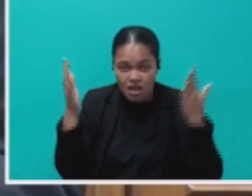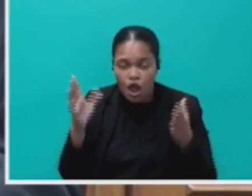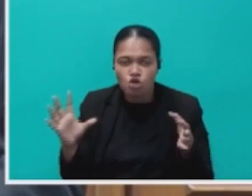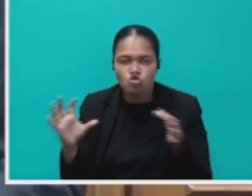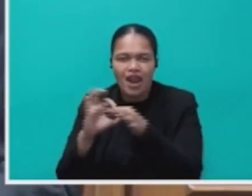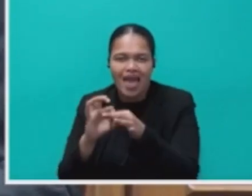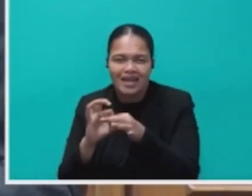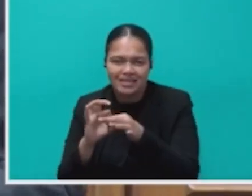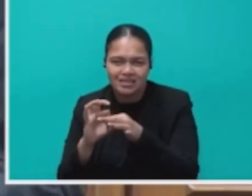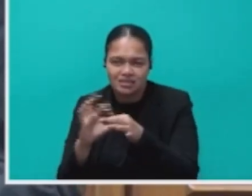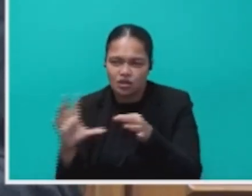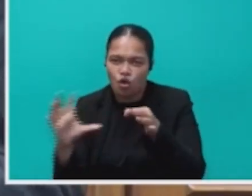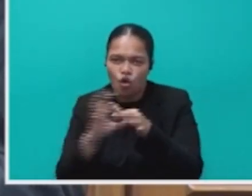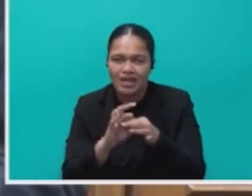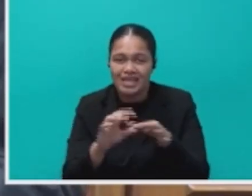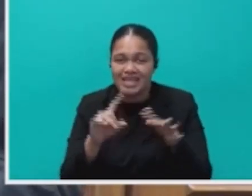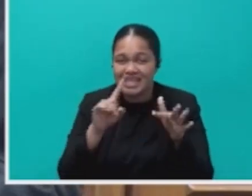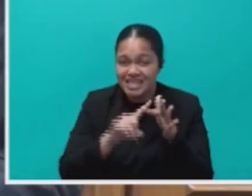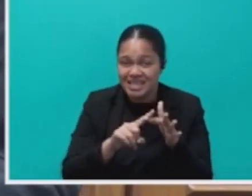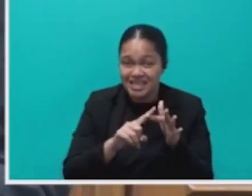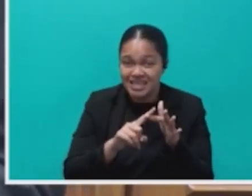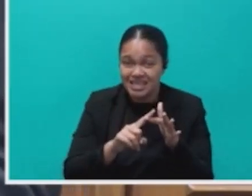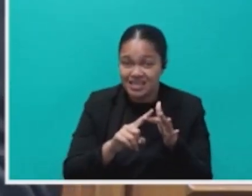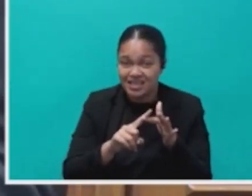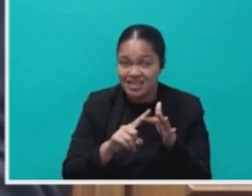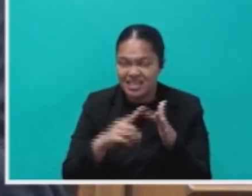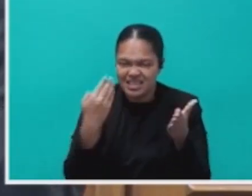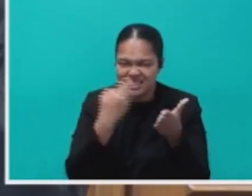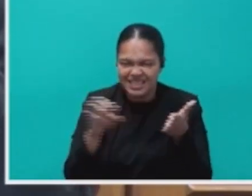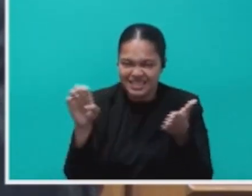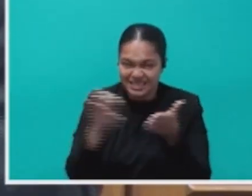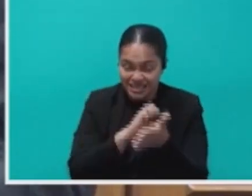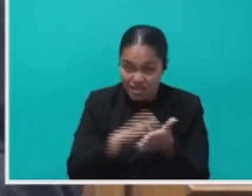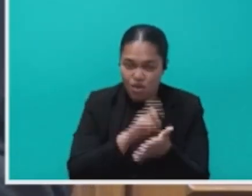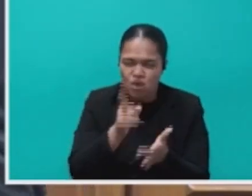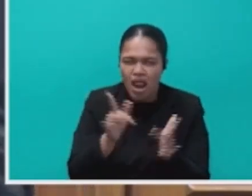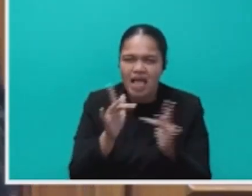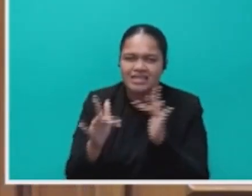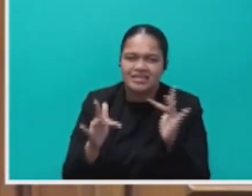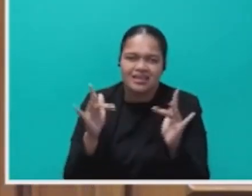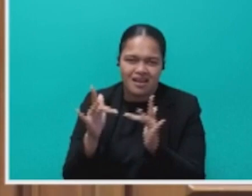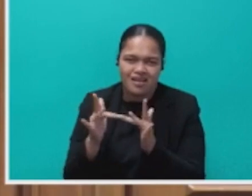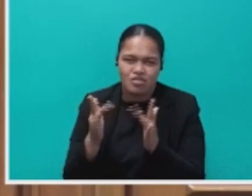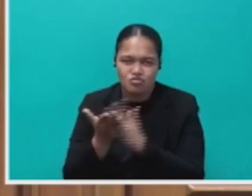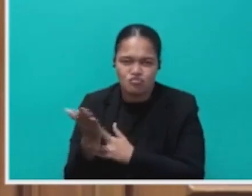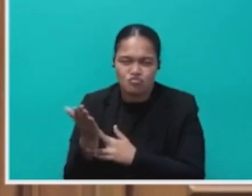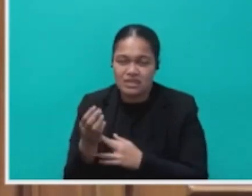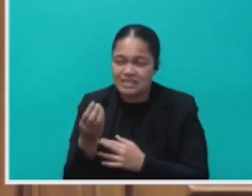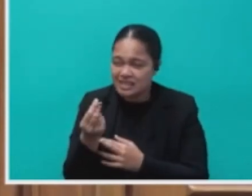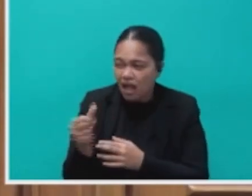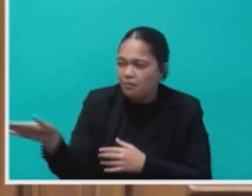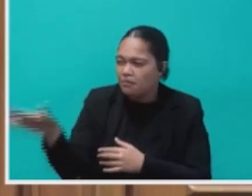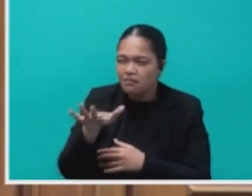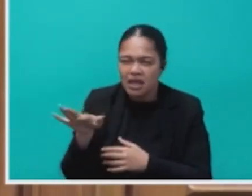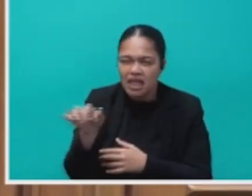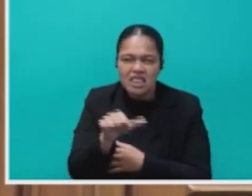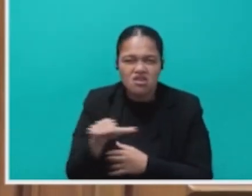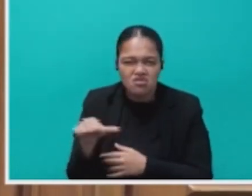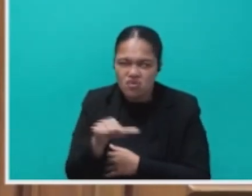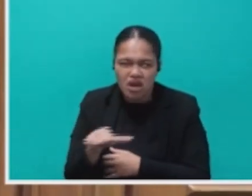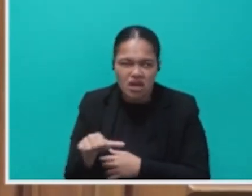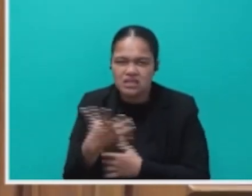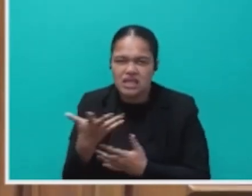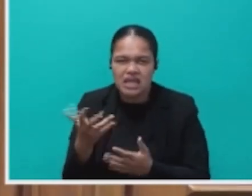connectivity. E-ticketing is internet-driven. The lack of connectivity in some areas totally hinders